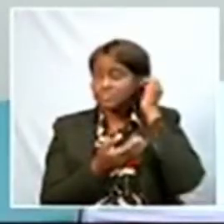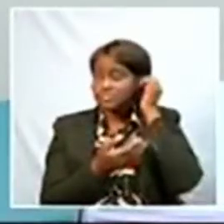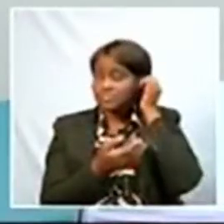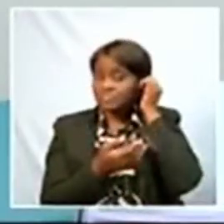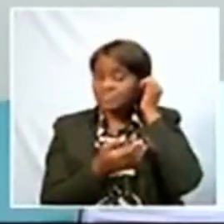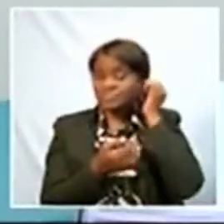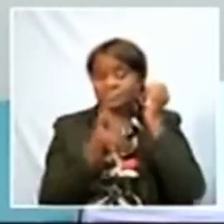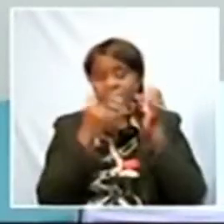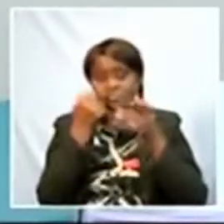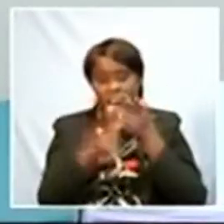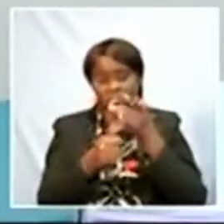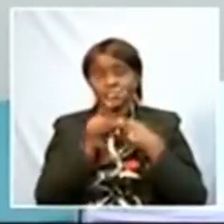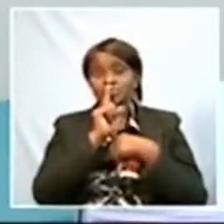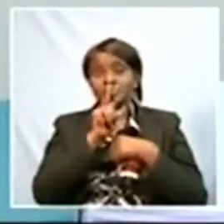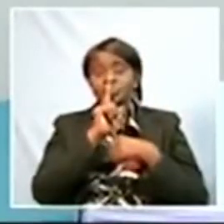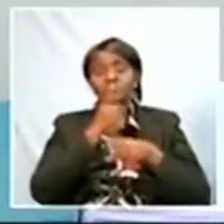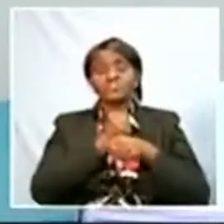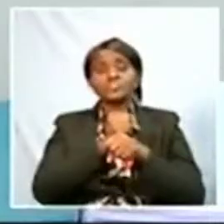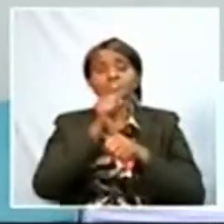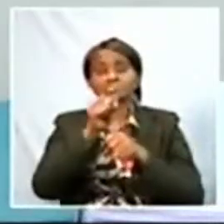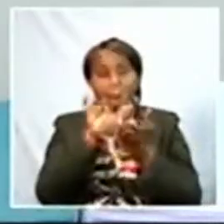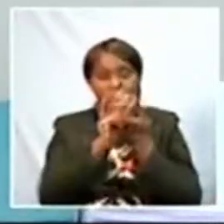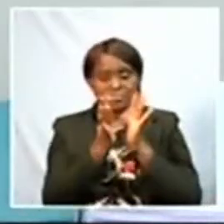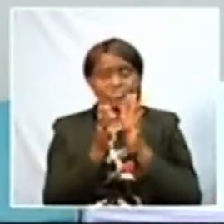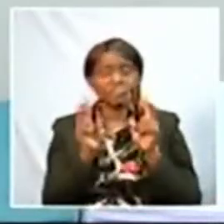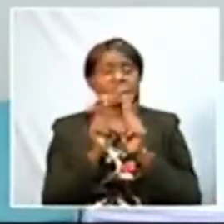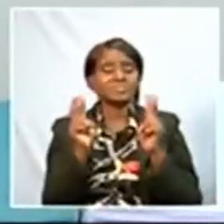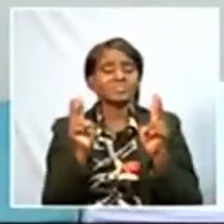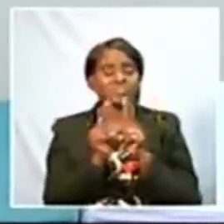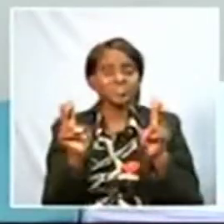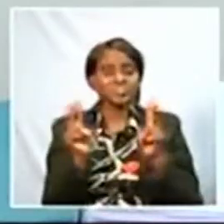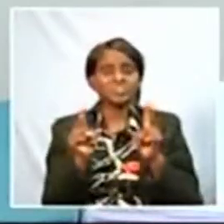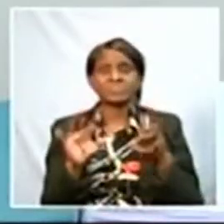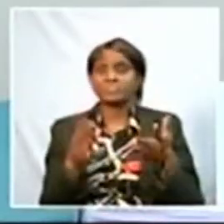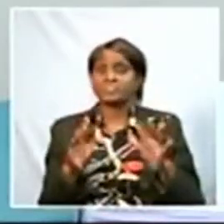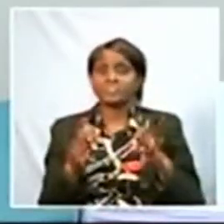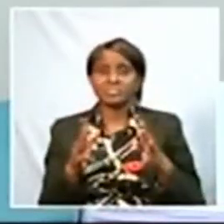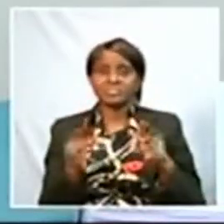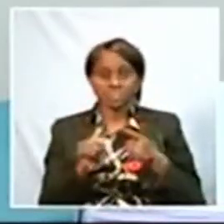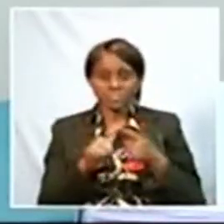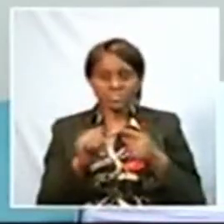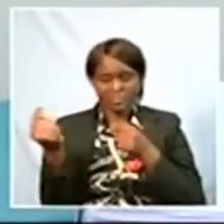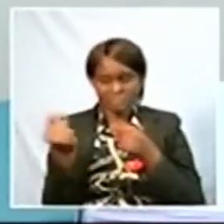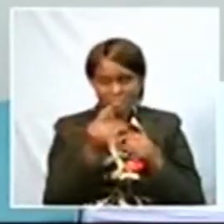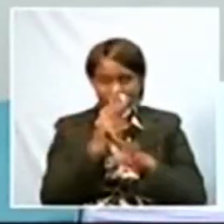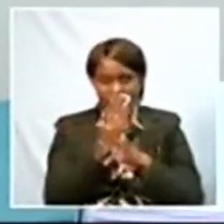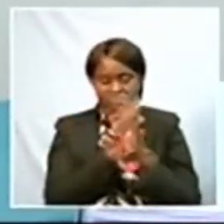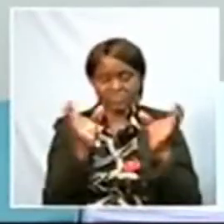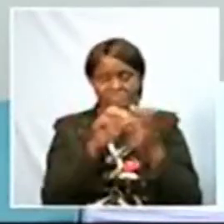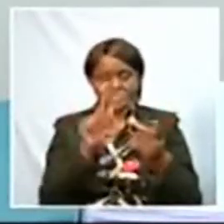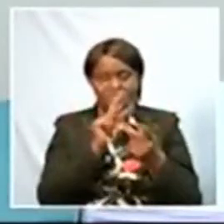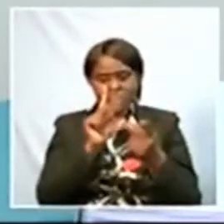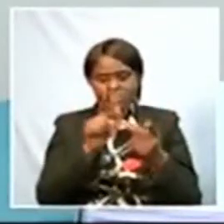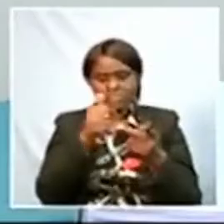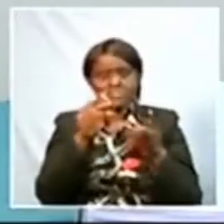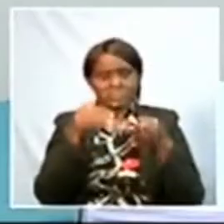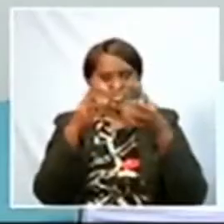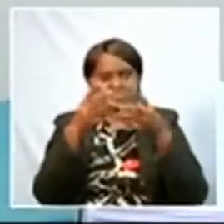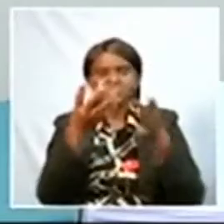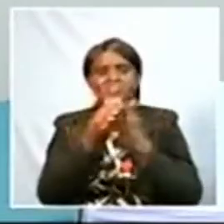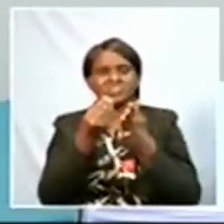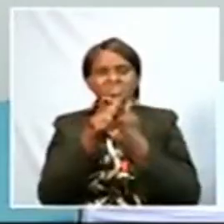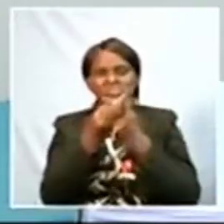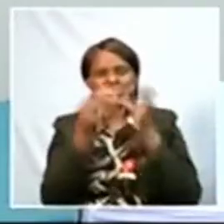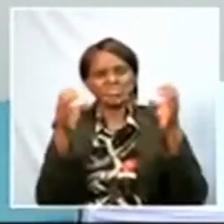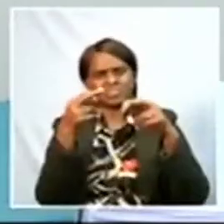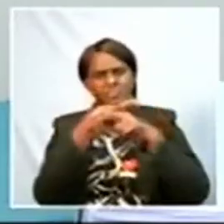It should actually make you to be very, very uncomfortable to appear before a committee like this one. We will give out the money, a